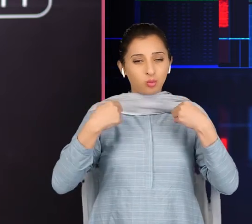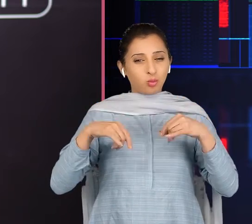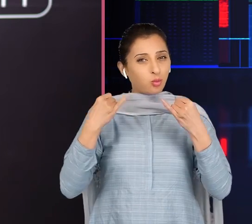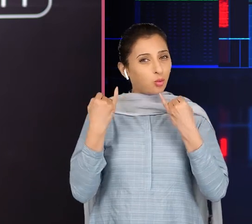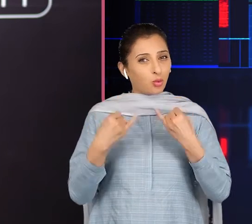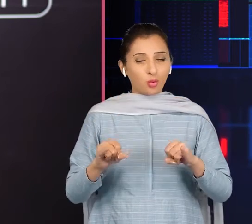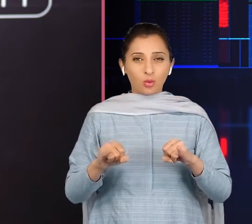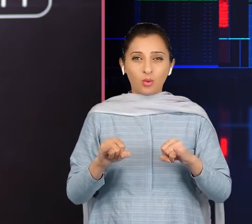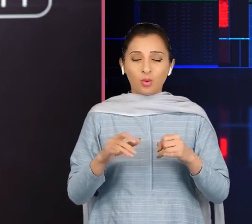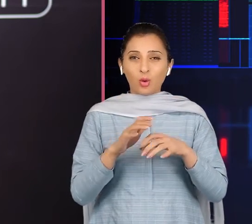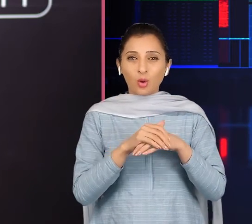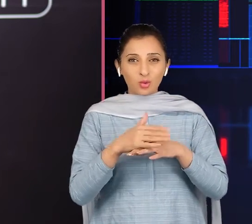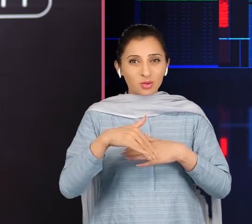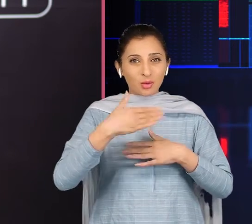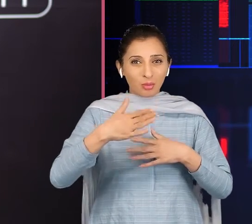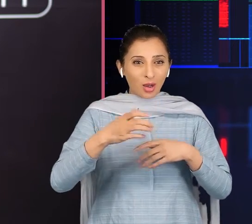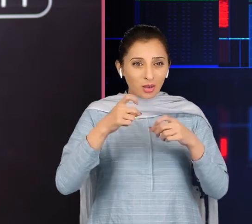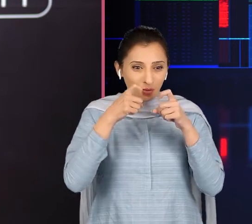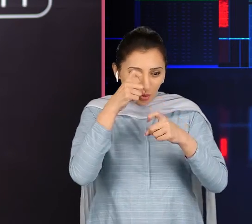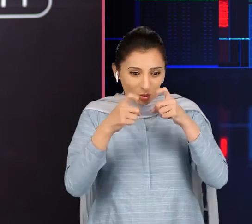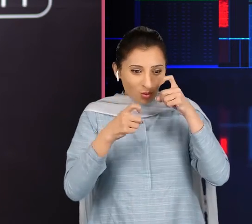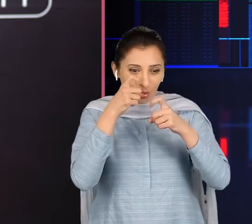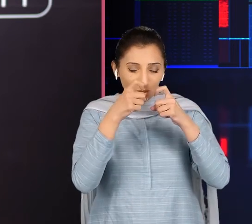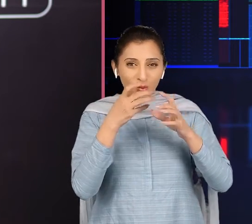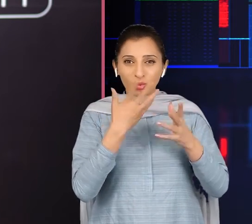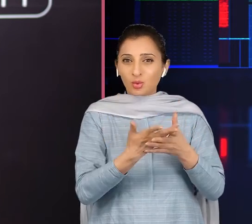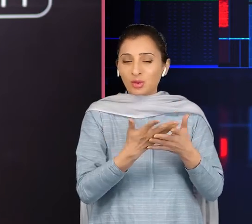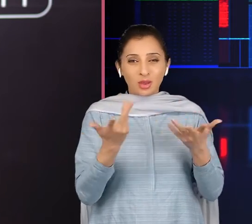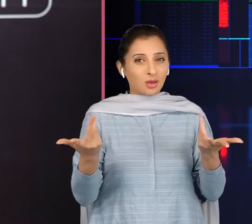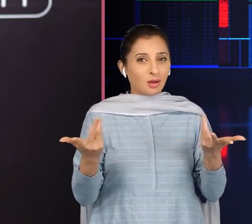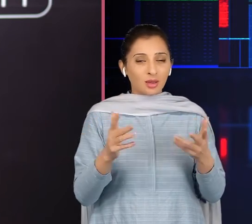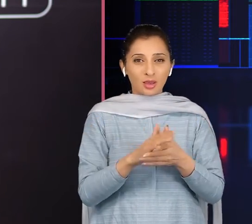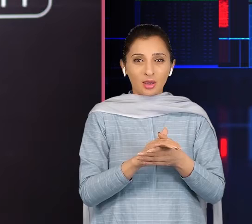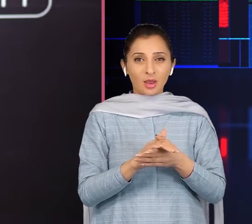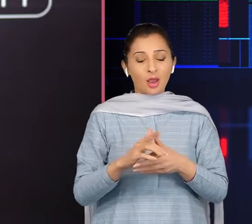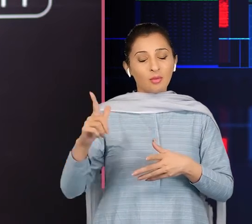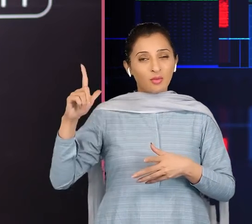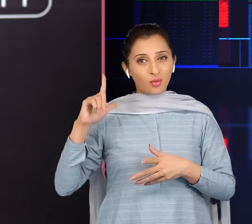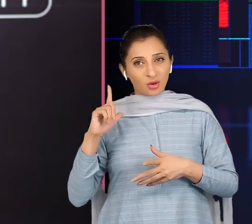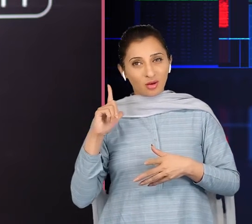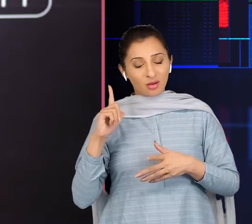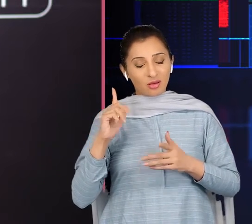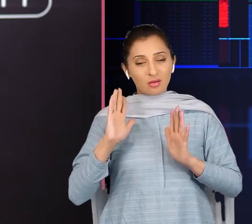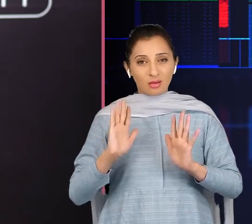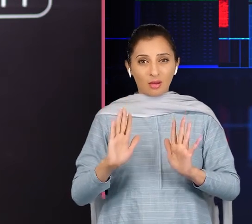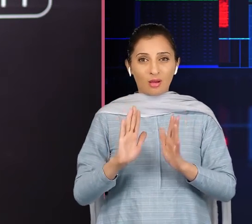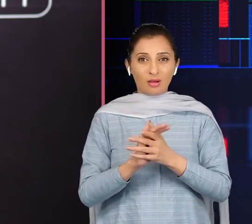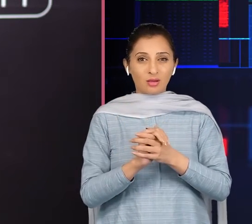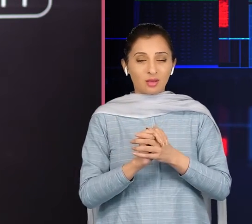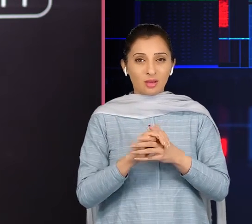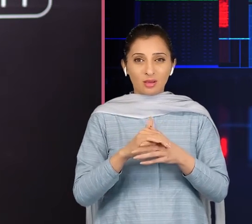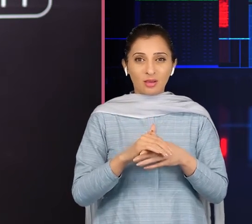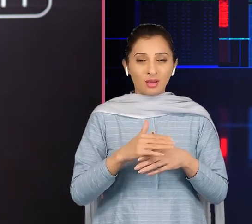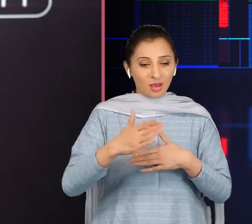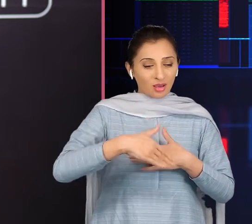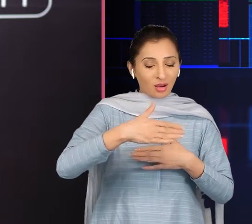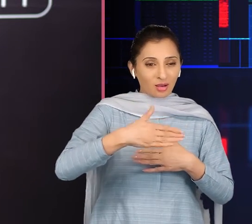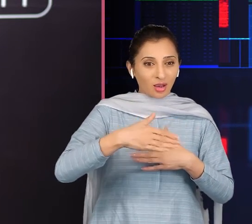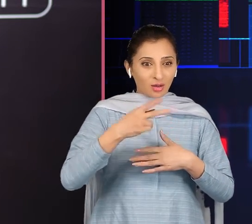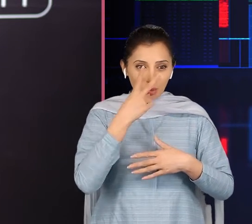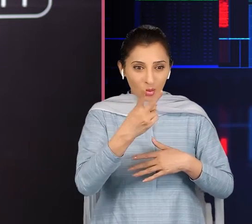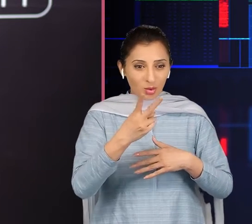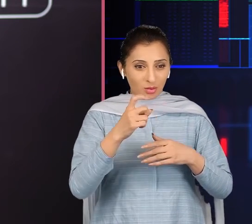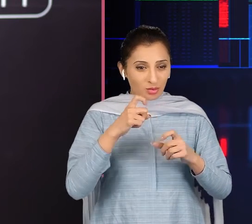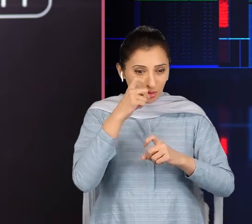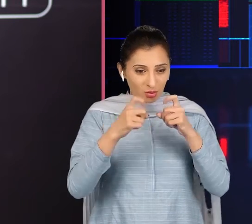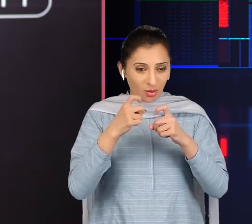take her for x-rays right there and then, because we knew that that was pointless at that point. We had to wait a certain period of time to get her x-rays done.